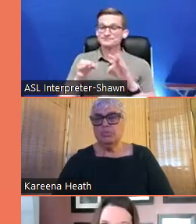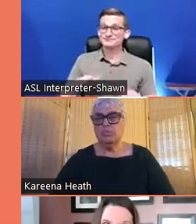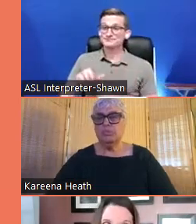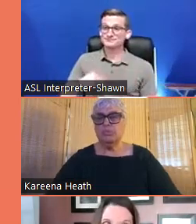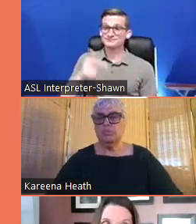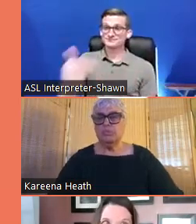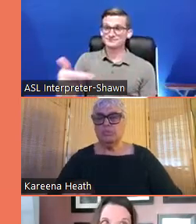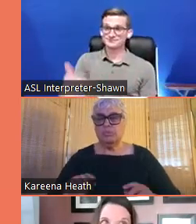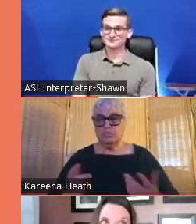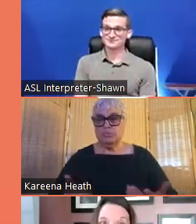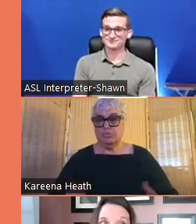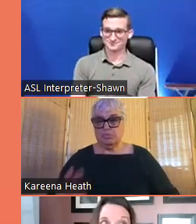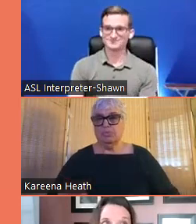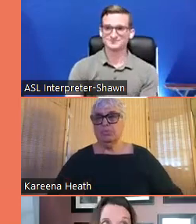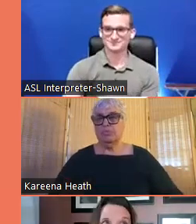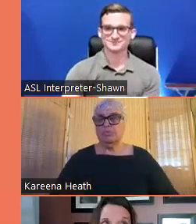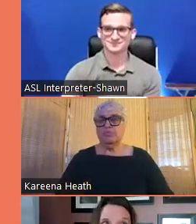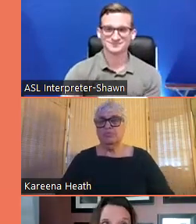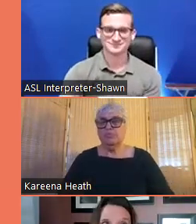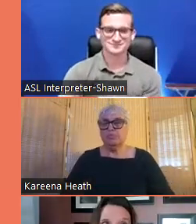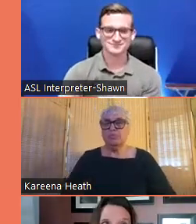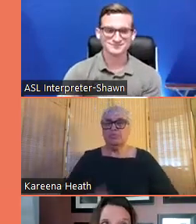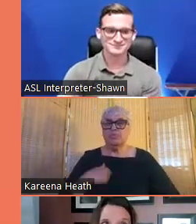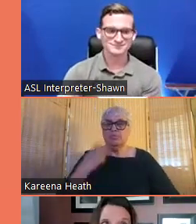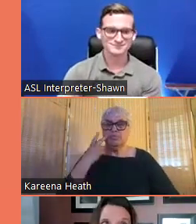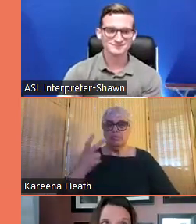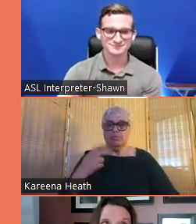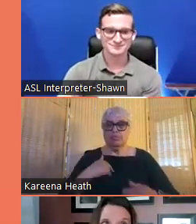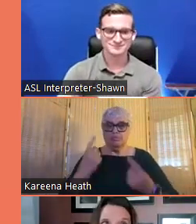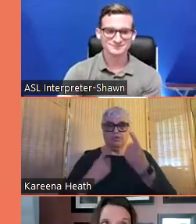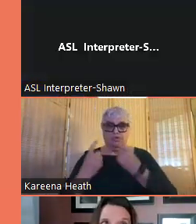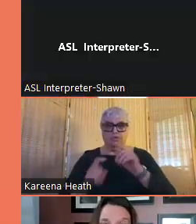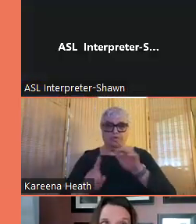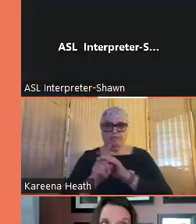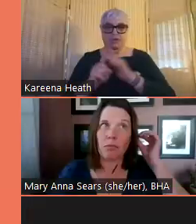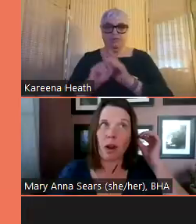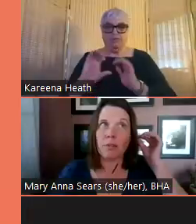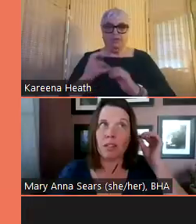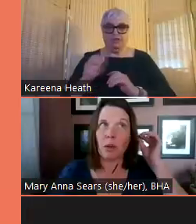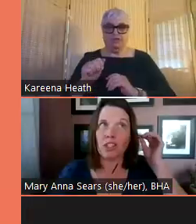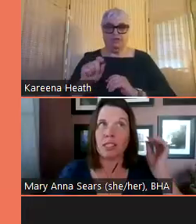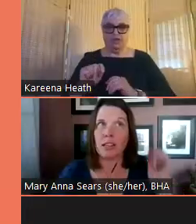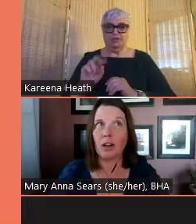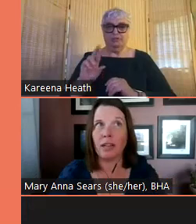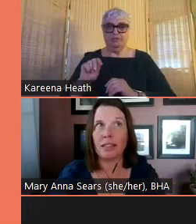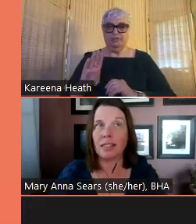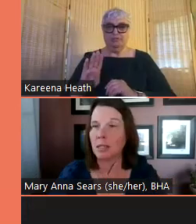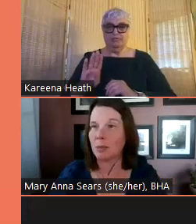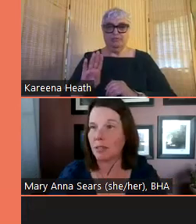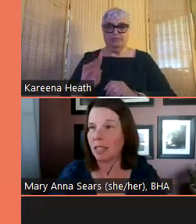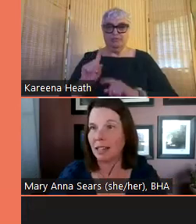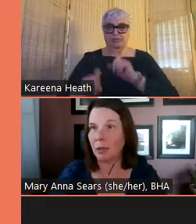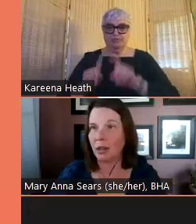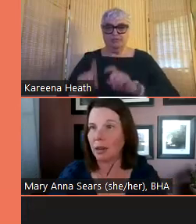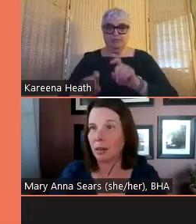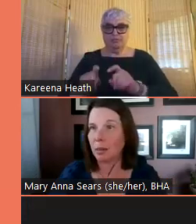Tom. Yeah, and I see there's some questions coming up in the chat. I think, Rob, to the questions that are going into some